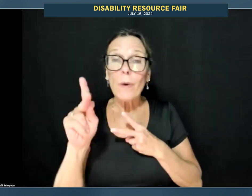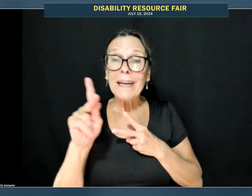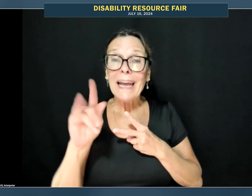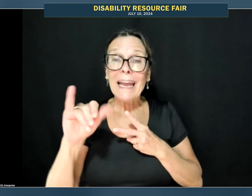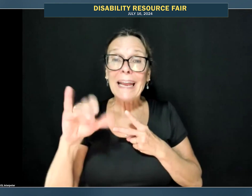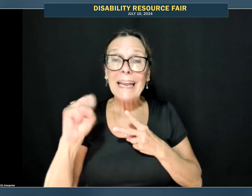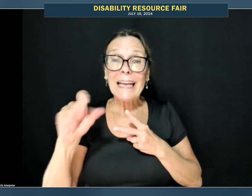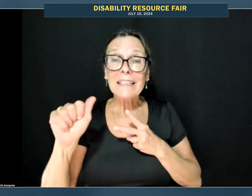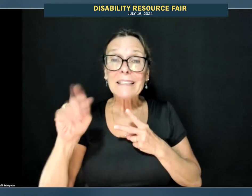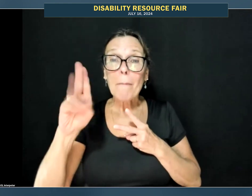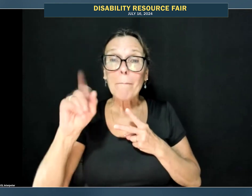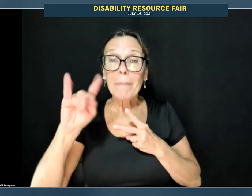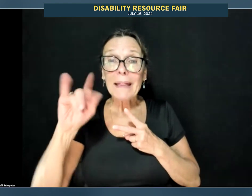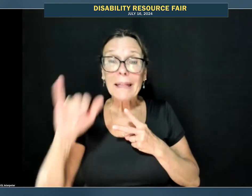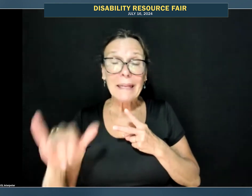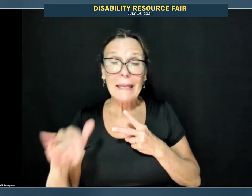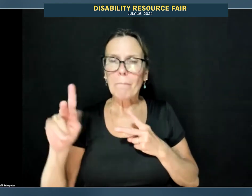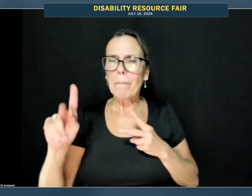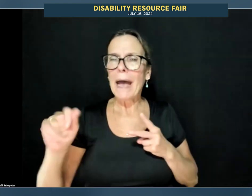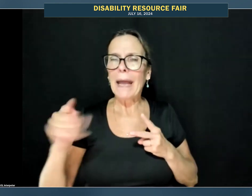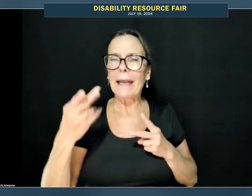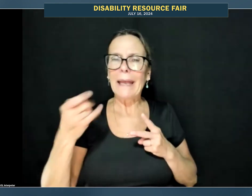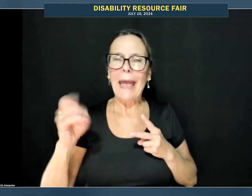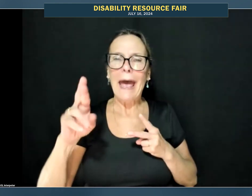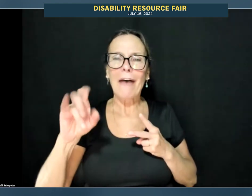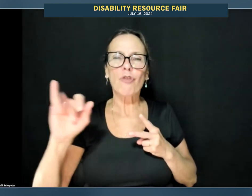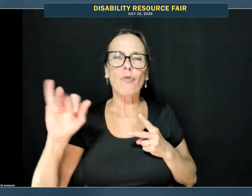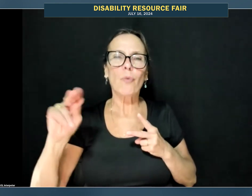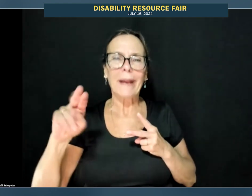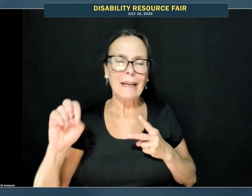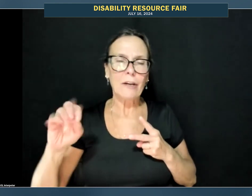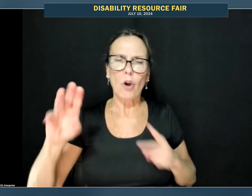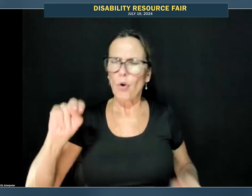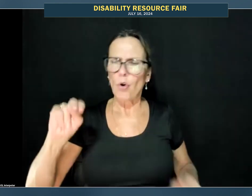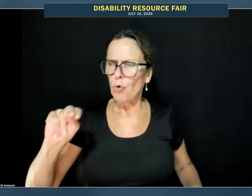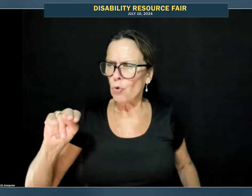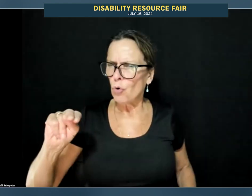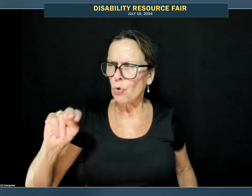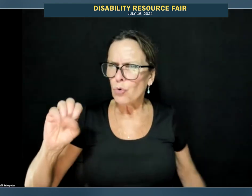Duke, a local author and a friend of mine.